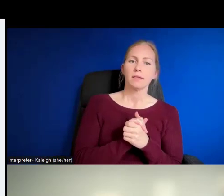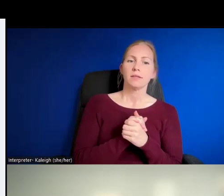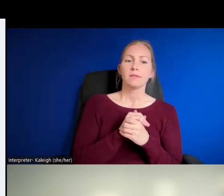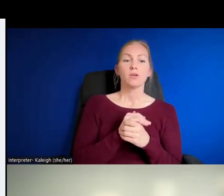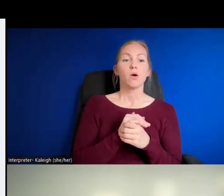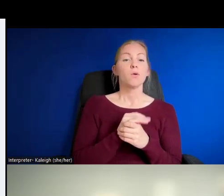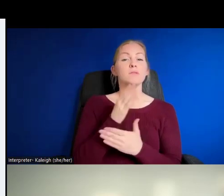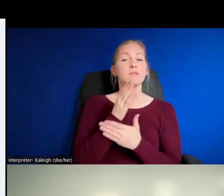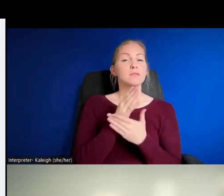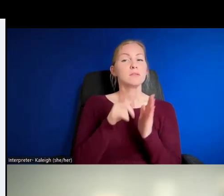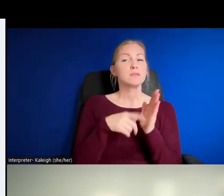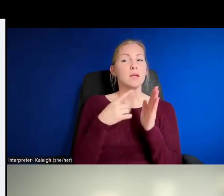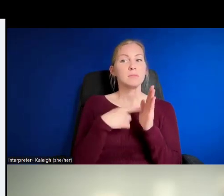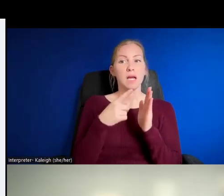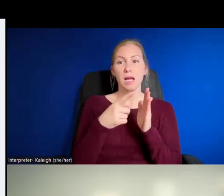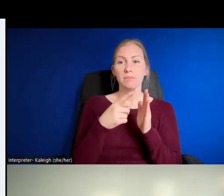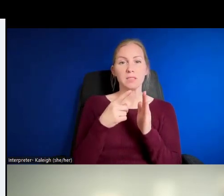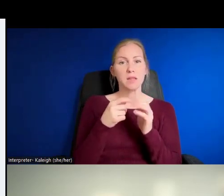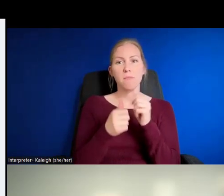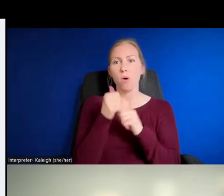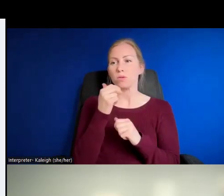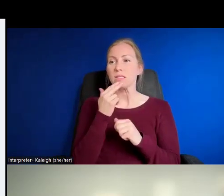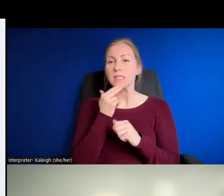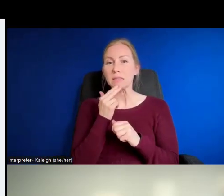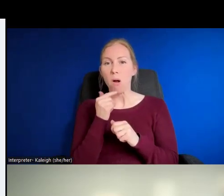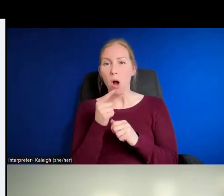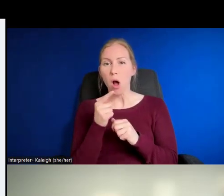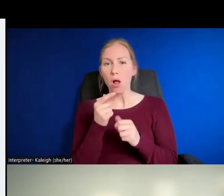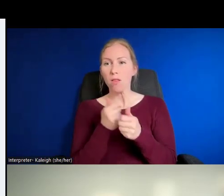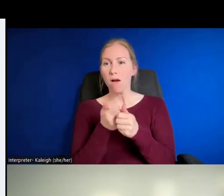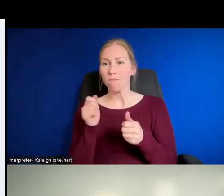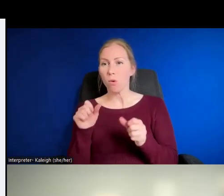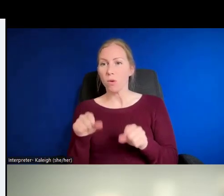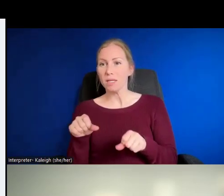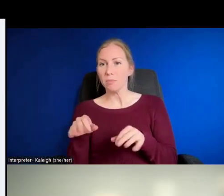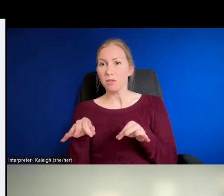smallest of avoidable delays would be intolerable.